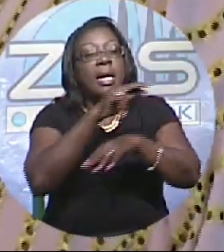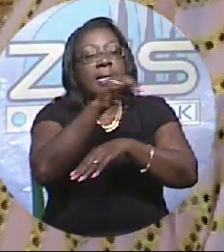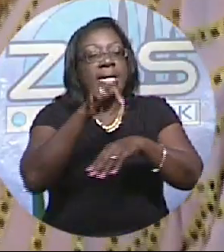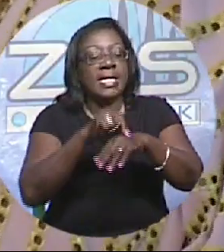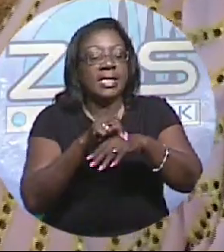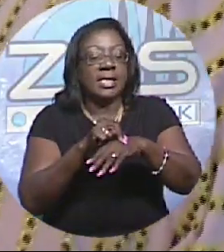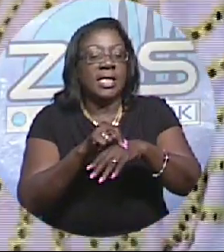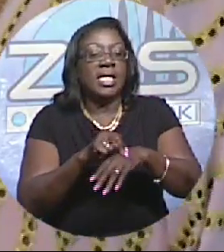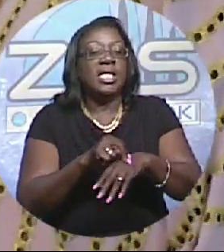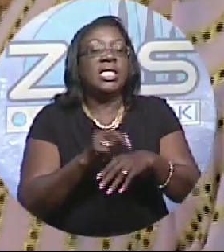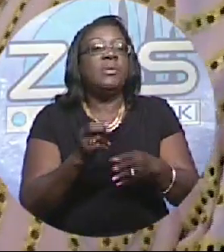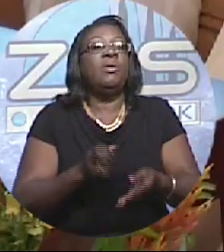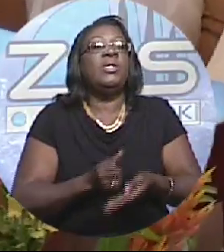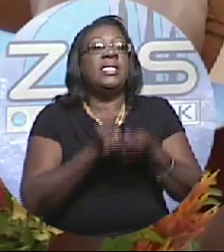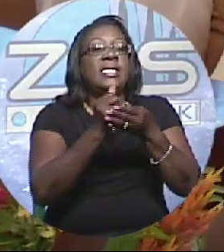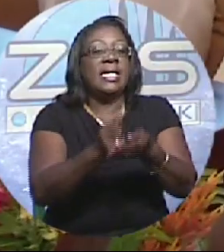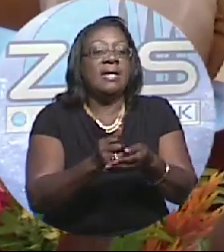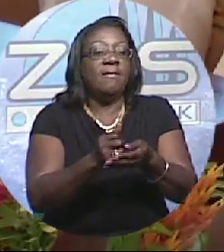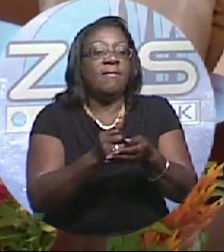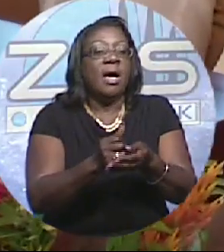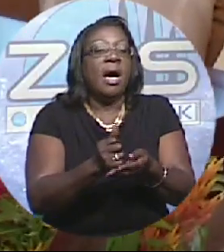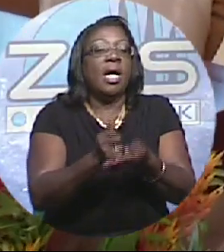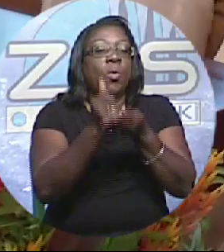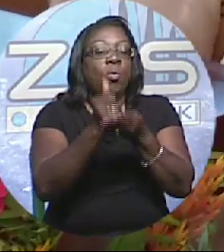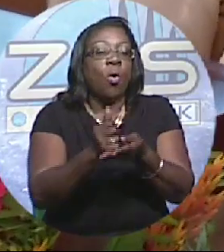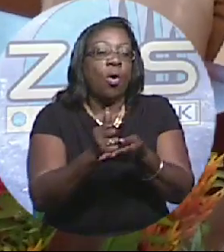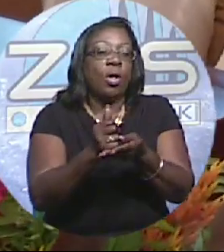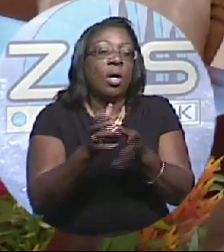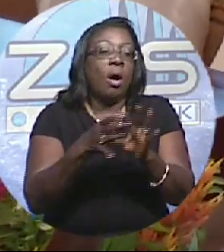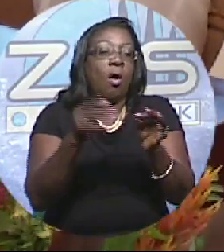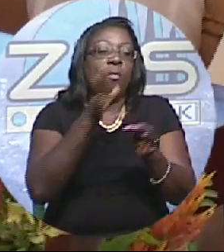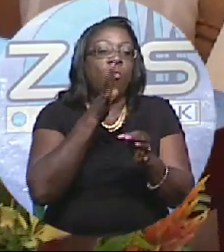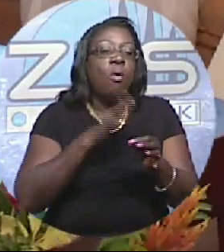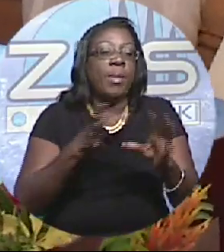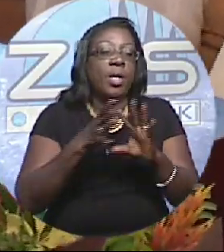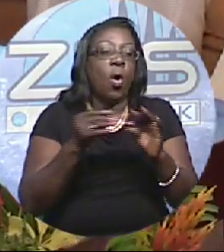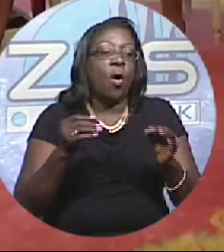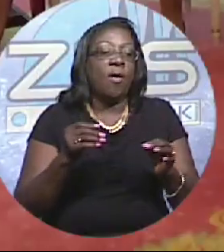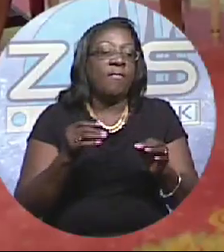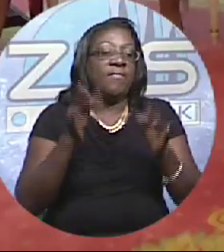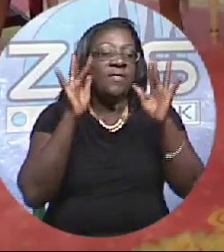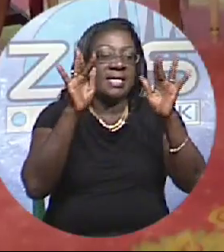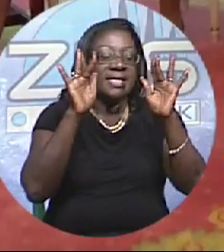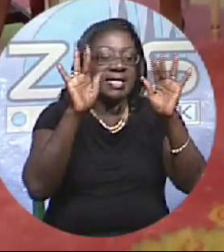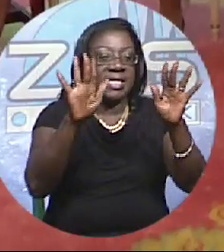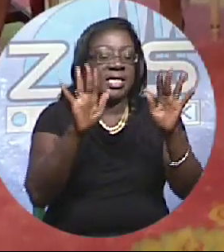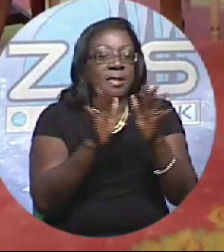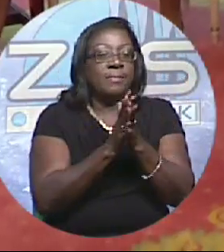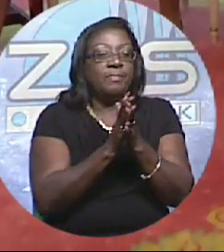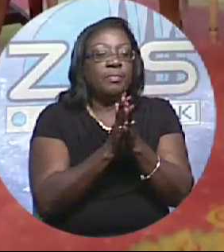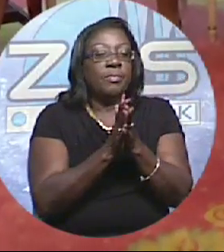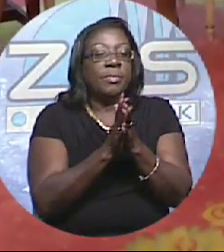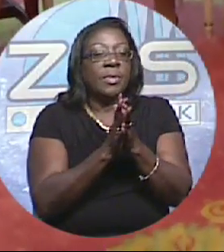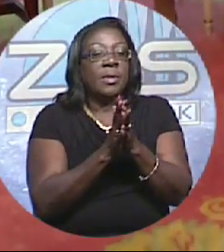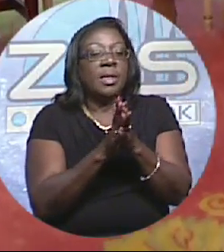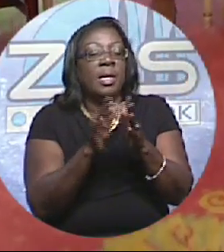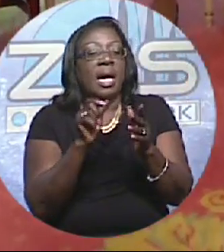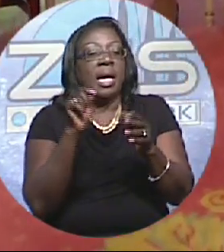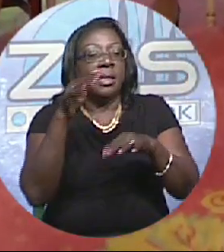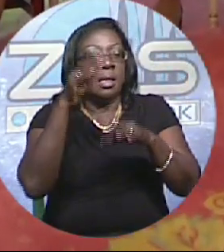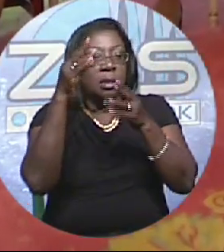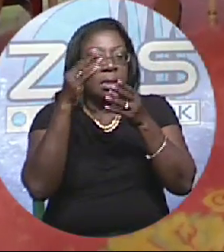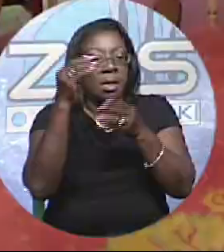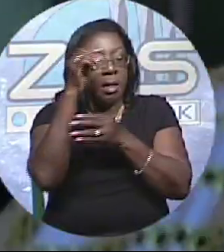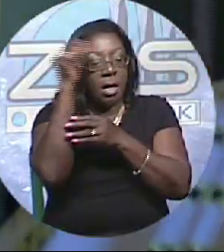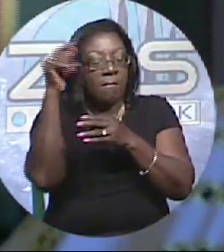of Distinction Award at the Celebration of Women International Annual Awards. She'll be the keynote speaker at the presentation of the awardees at Government House